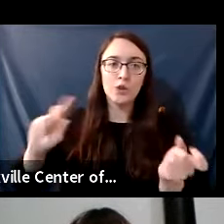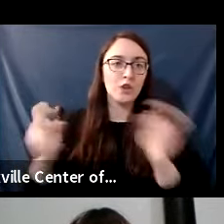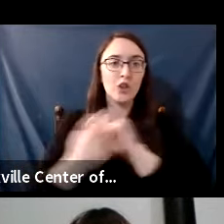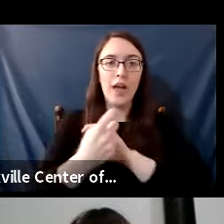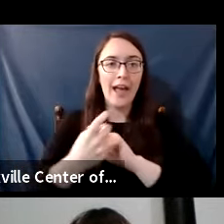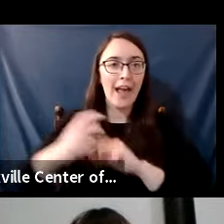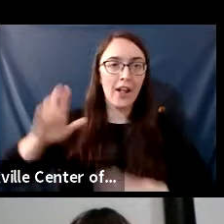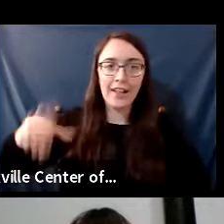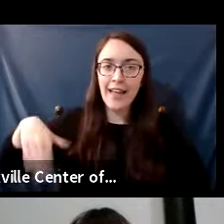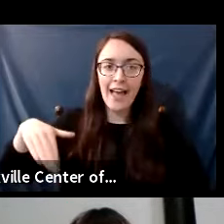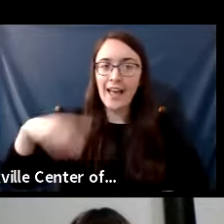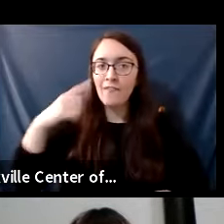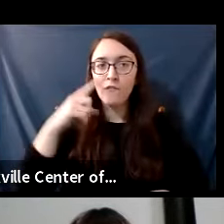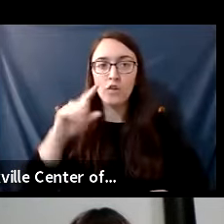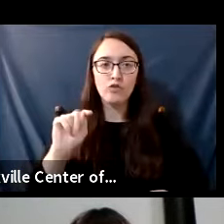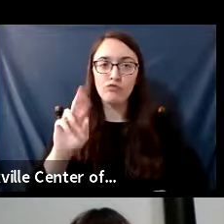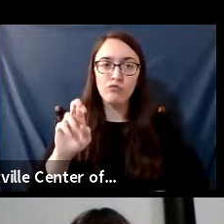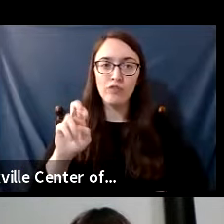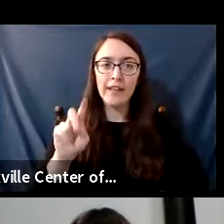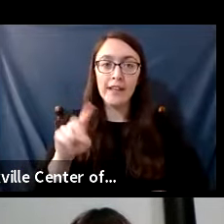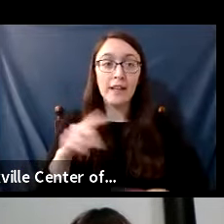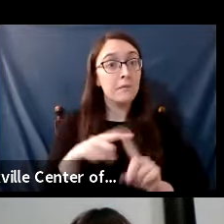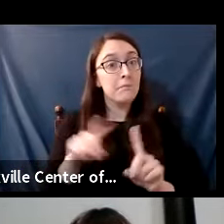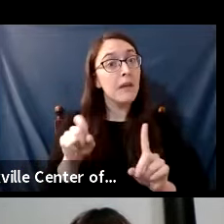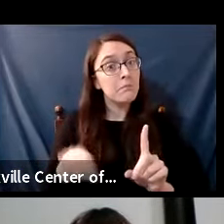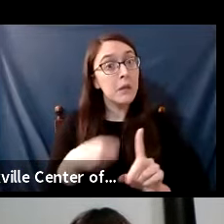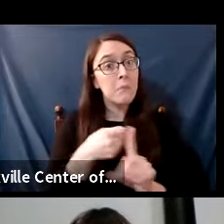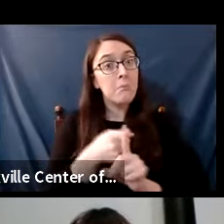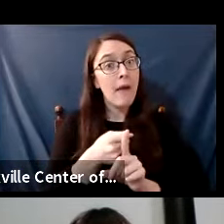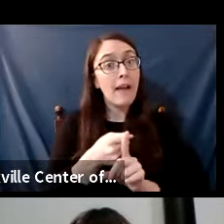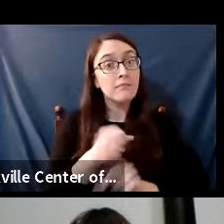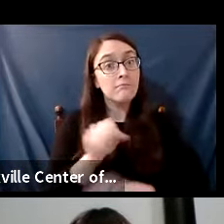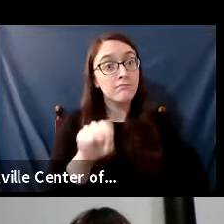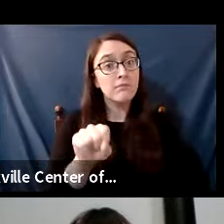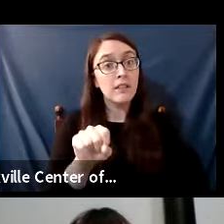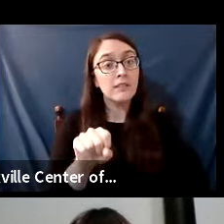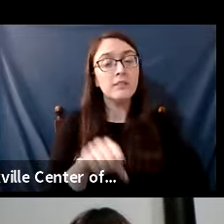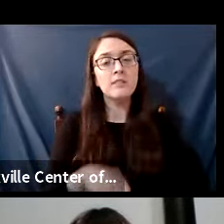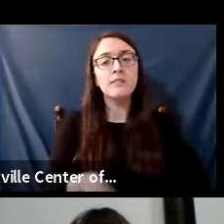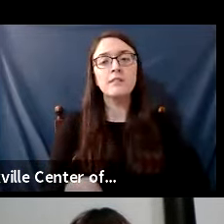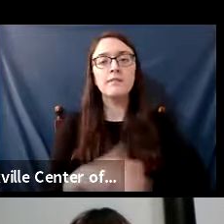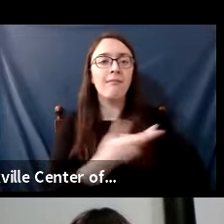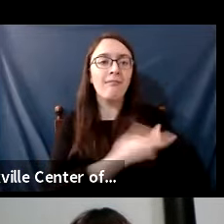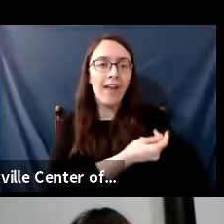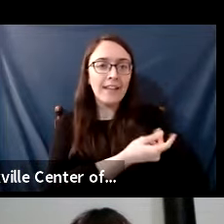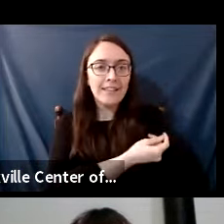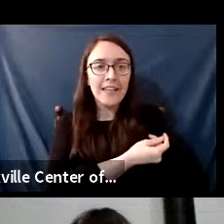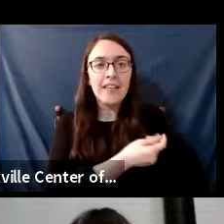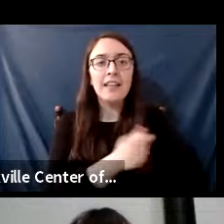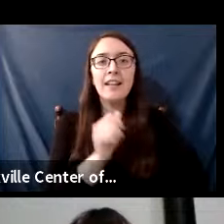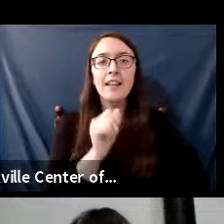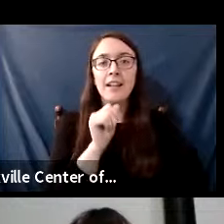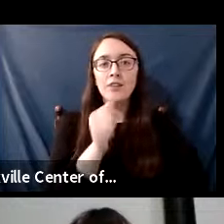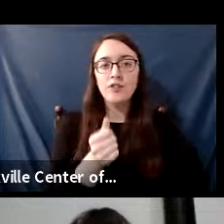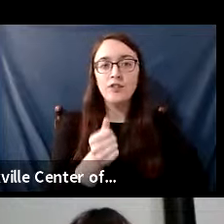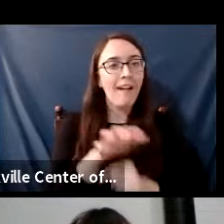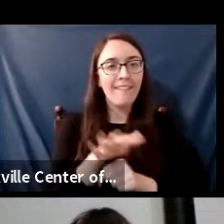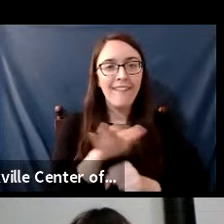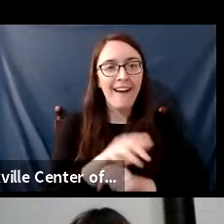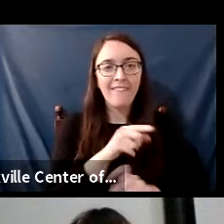trends, but it's certainly impacting as well. And there's not a vaccine out there for it to have a